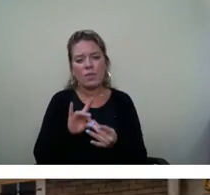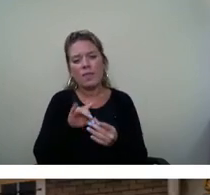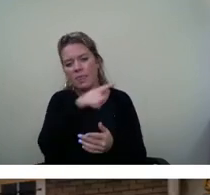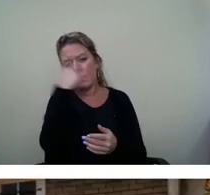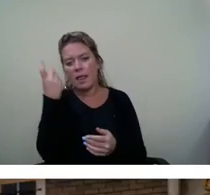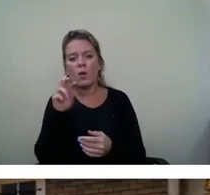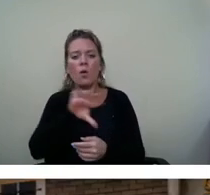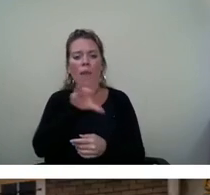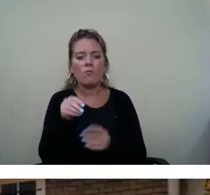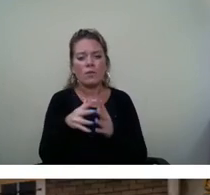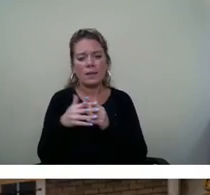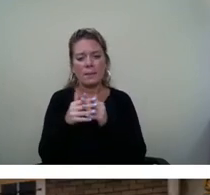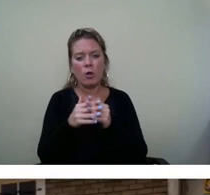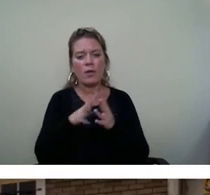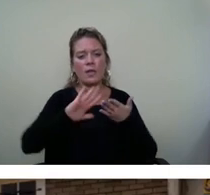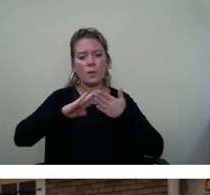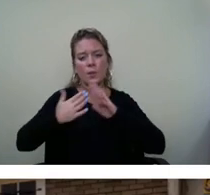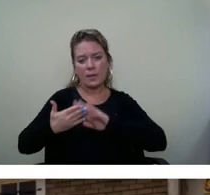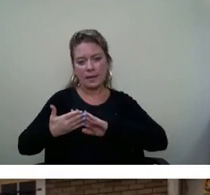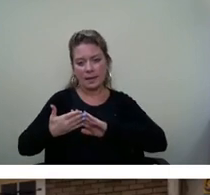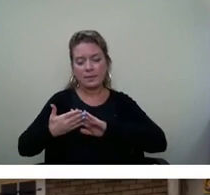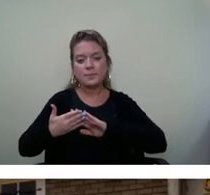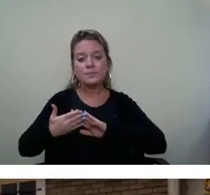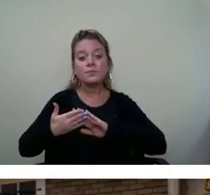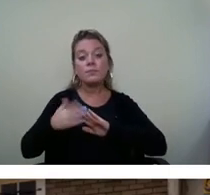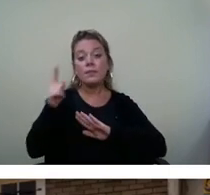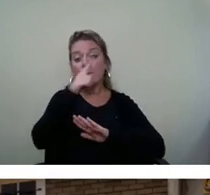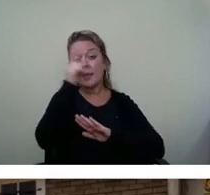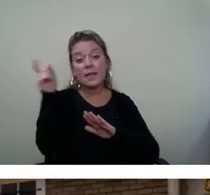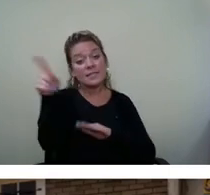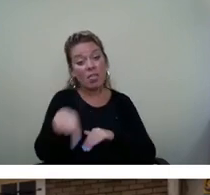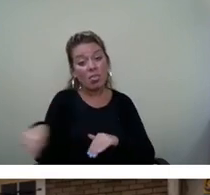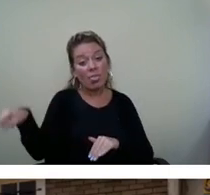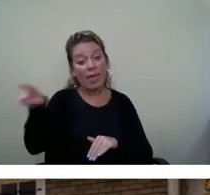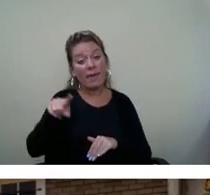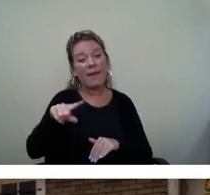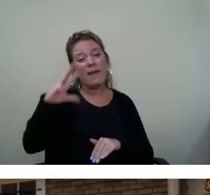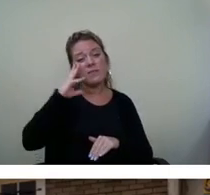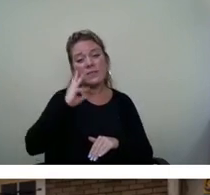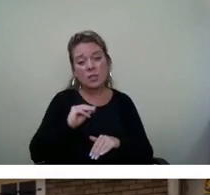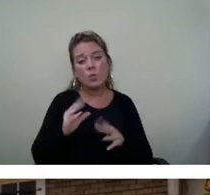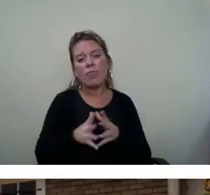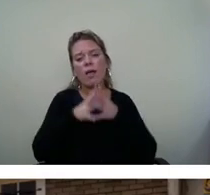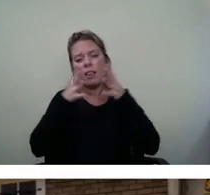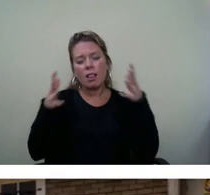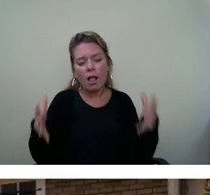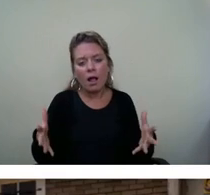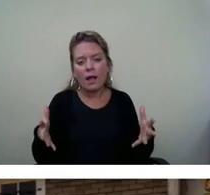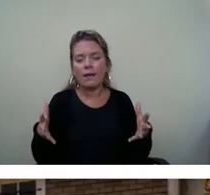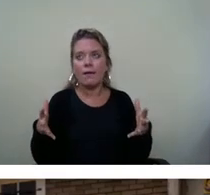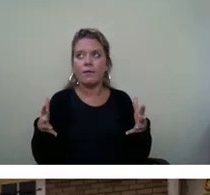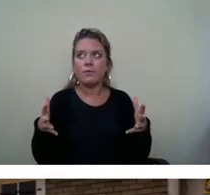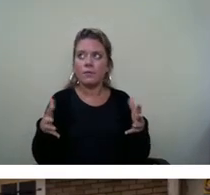African American community, because they have dealt with a lot of